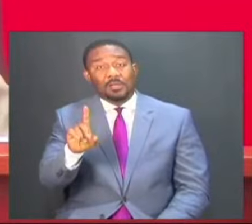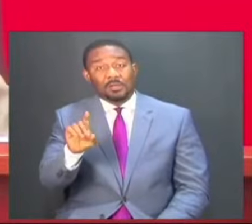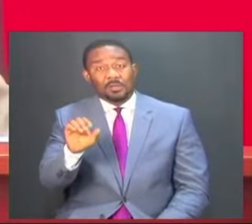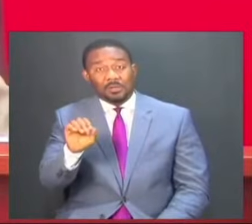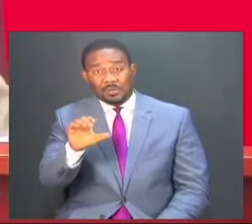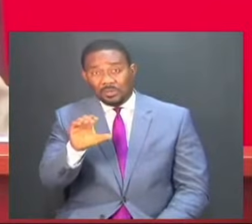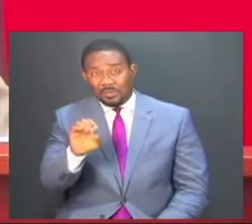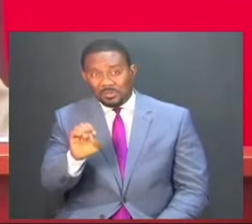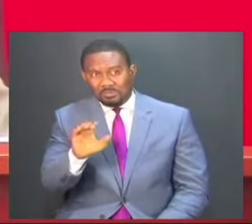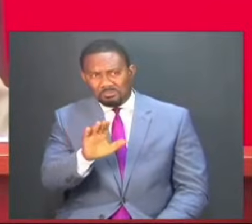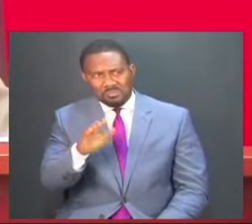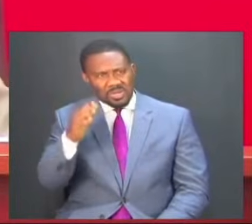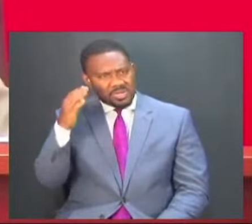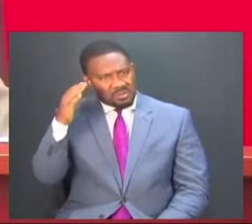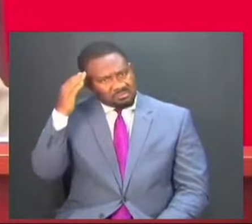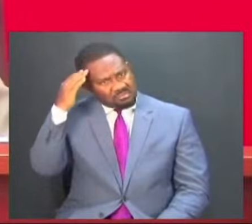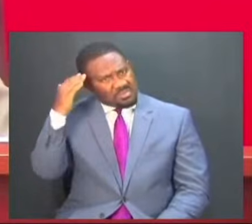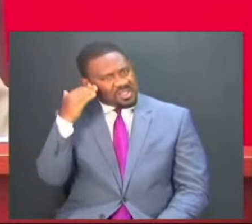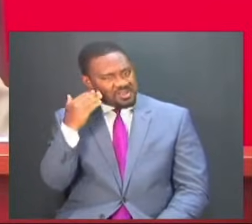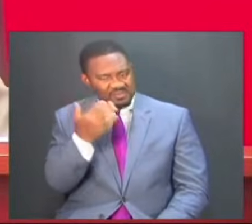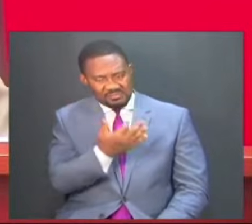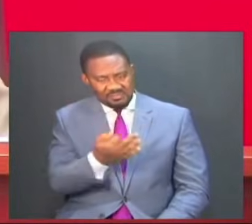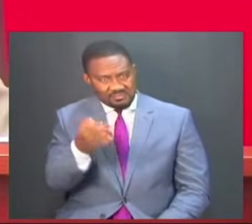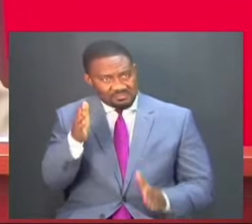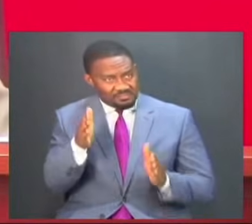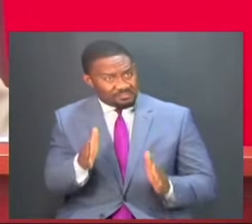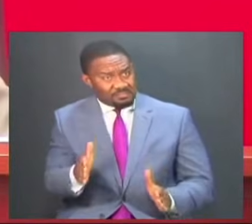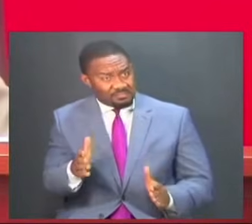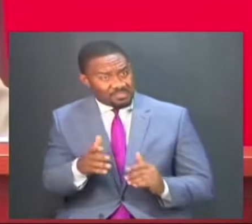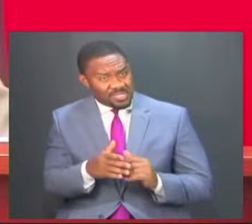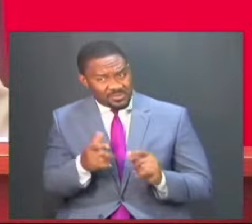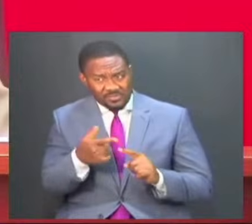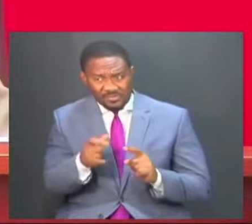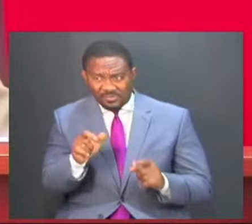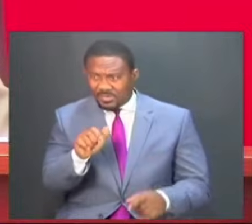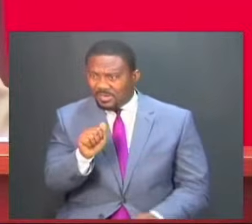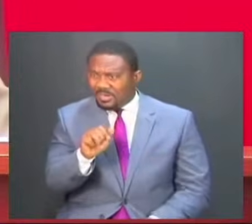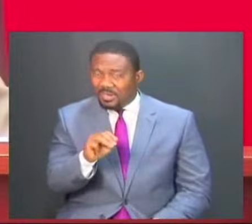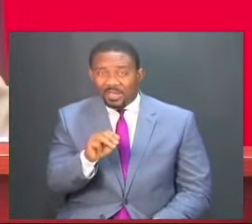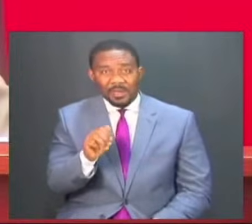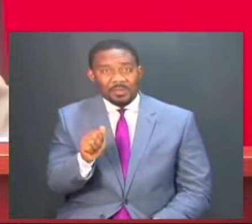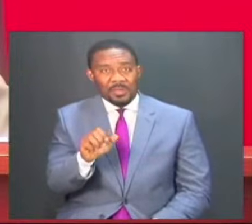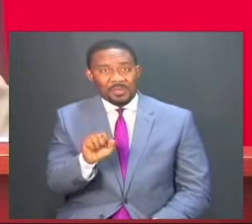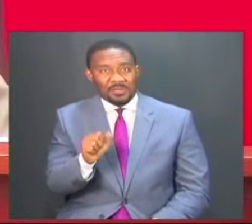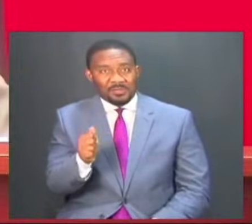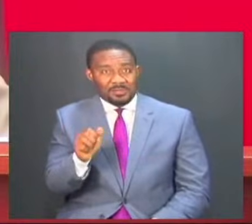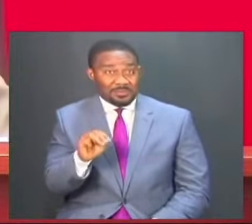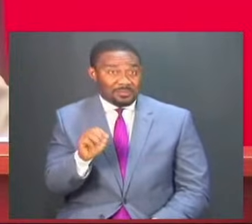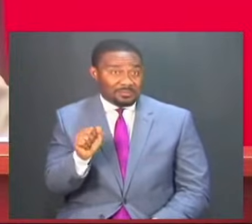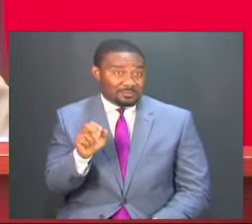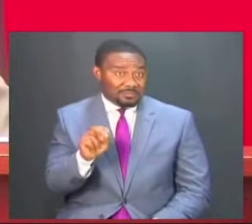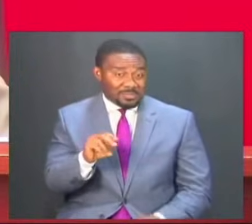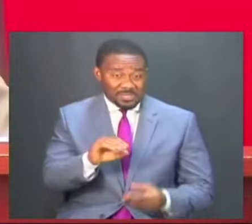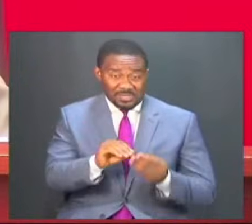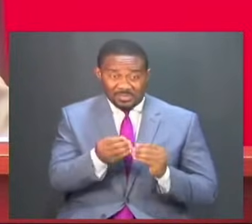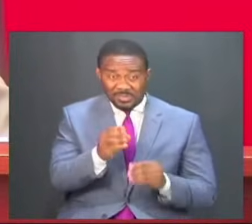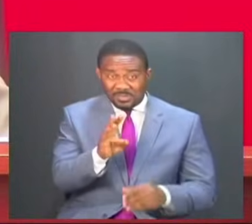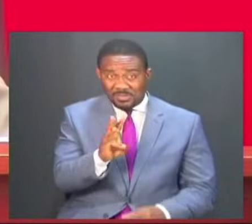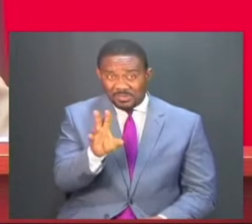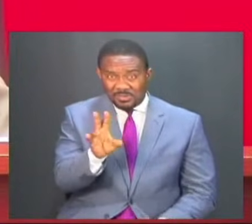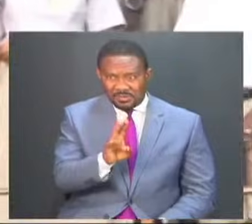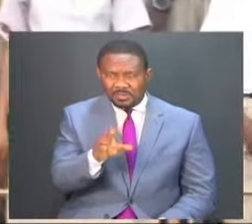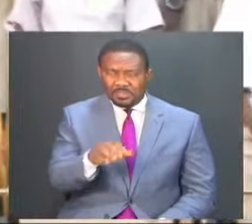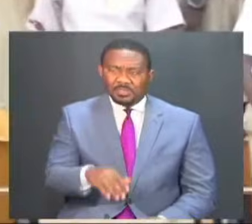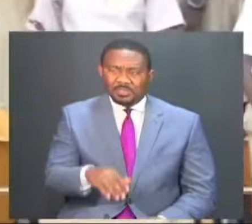Head facilitator, they are from Amasamai, the number 67. We have Pentecost University Law